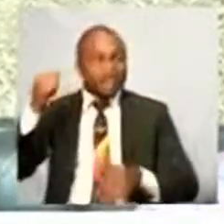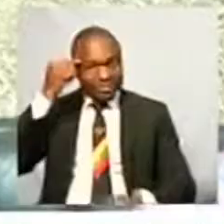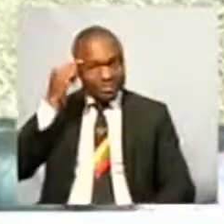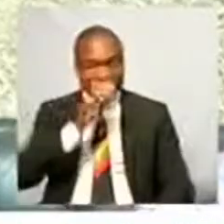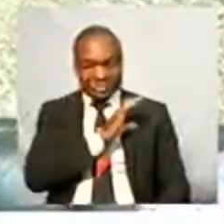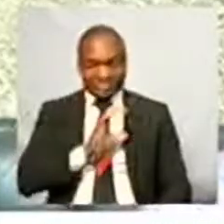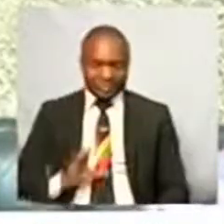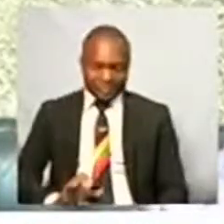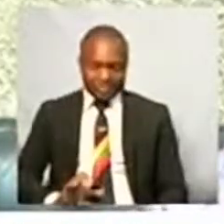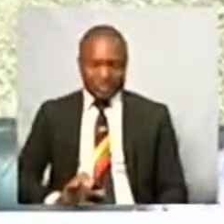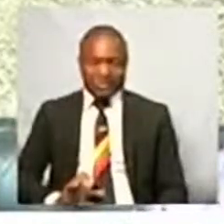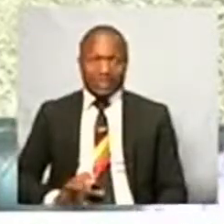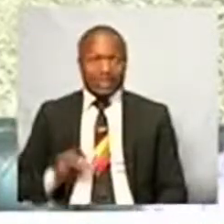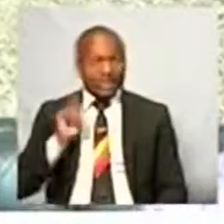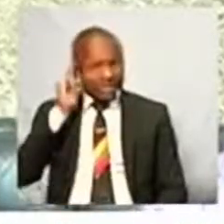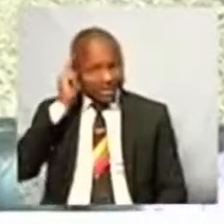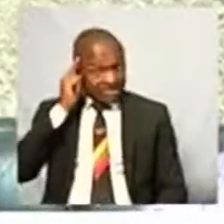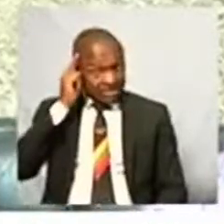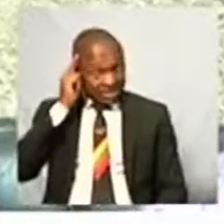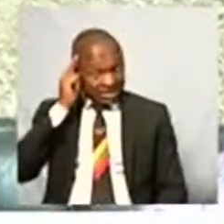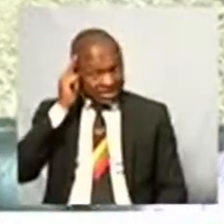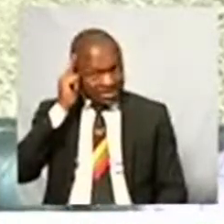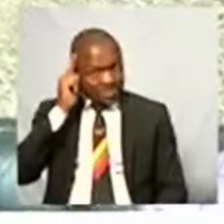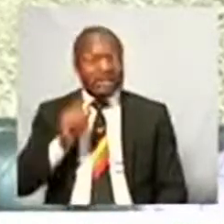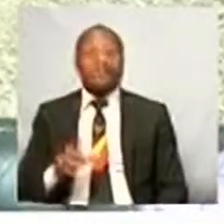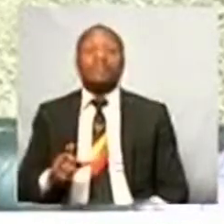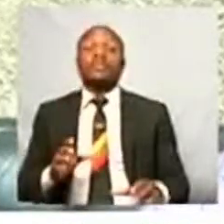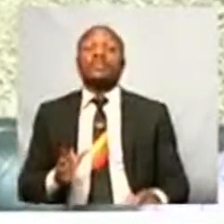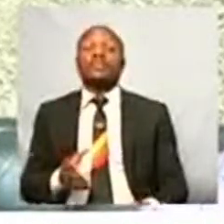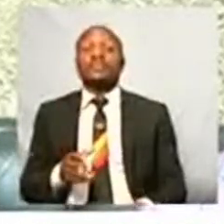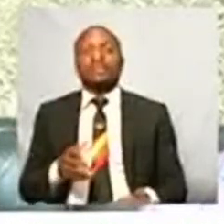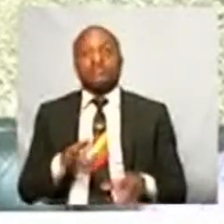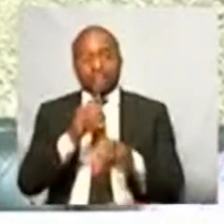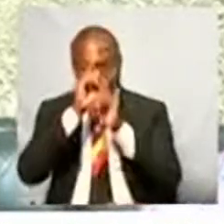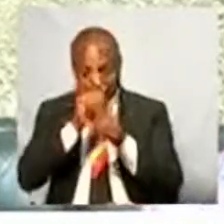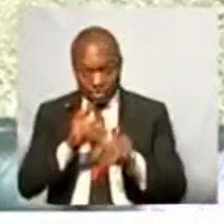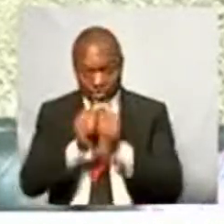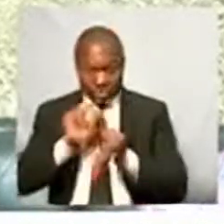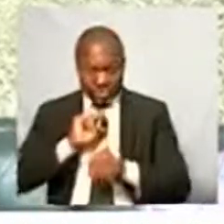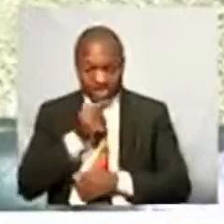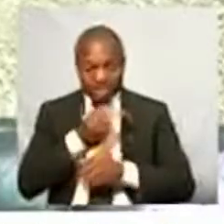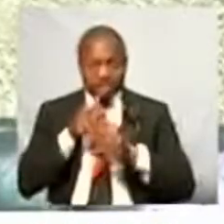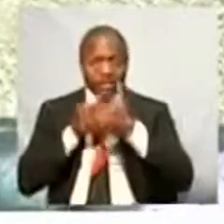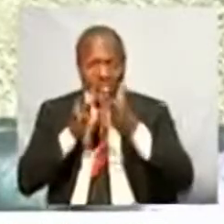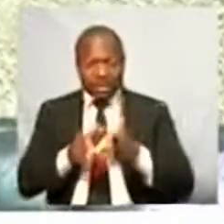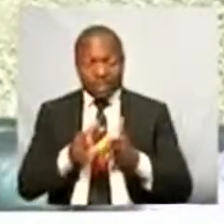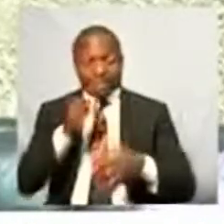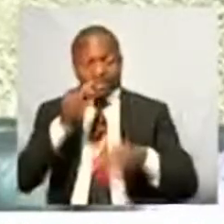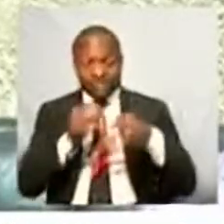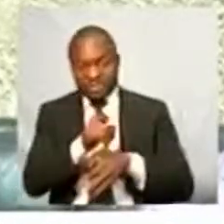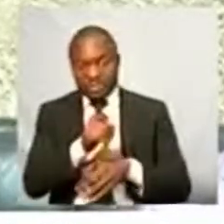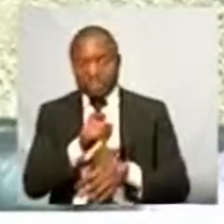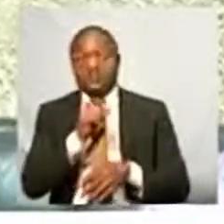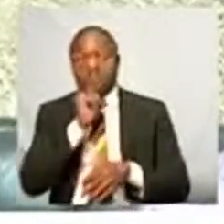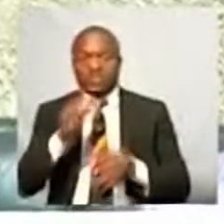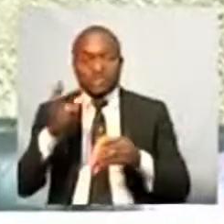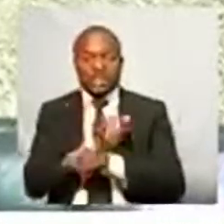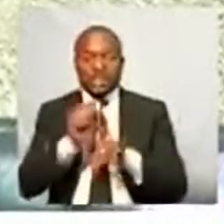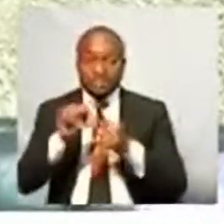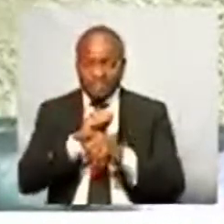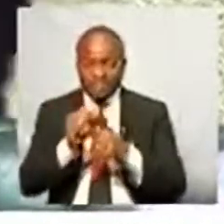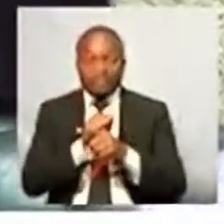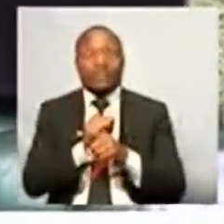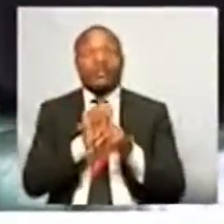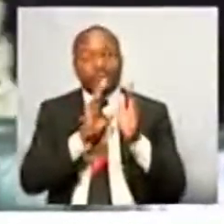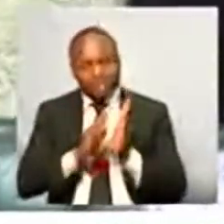enterprises. So I think the ball is in our court as leaders, that as long as we don't take radical measures and ensure